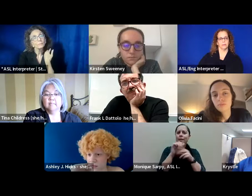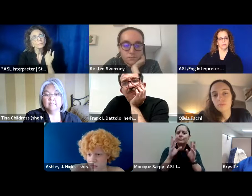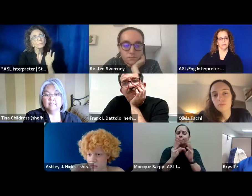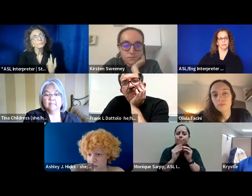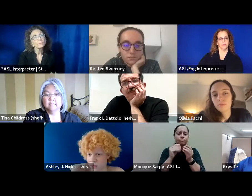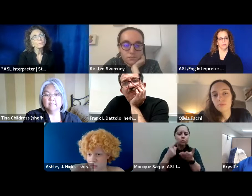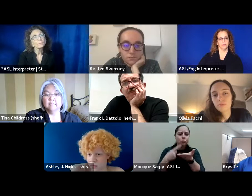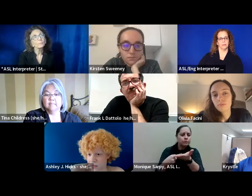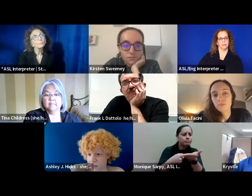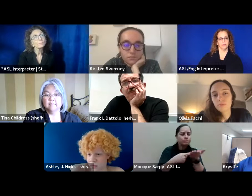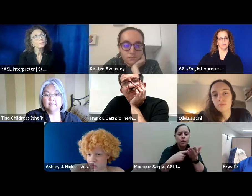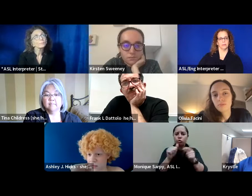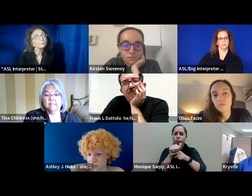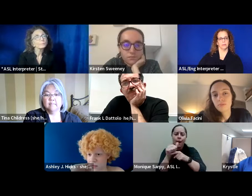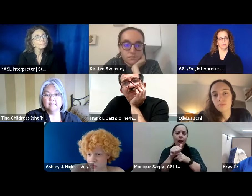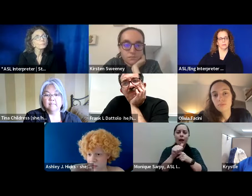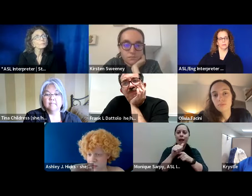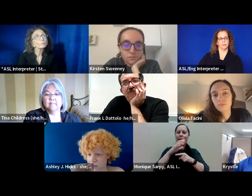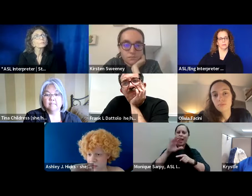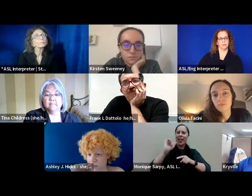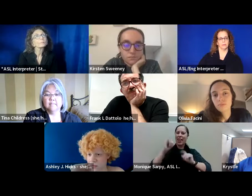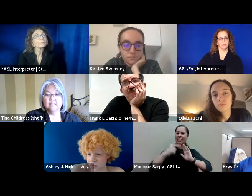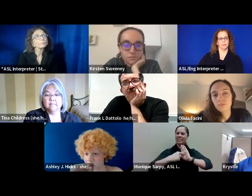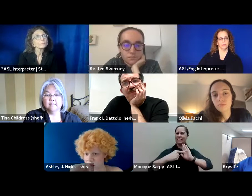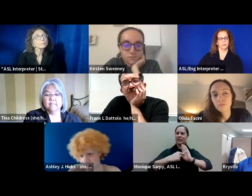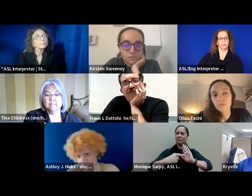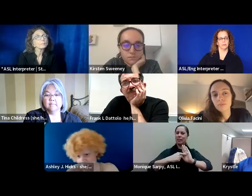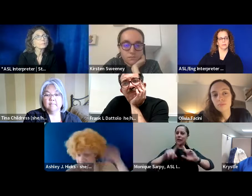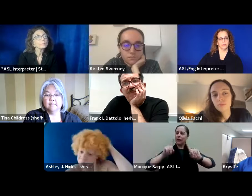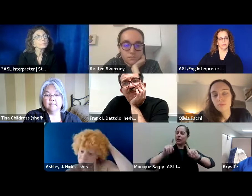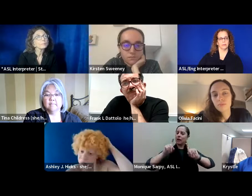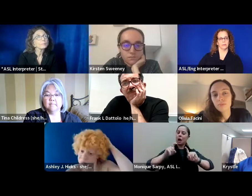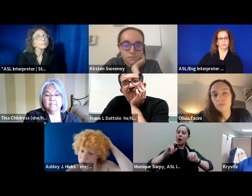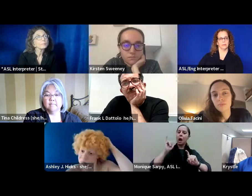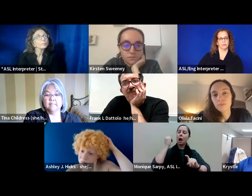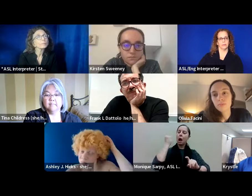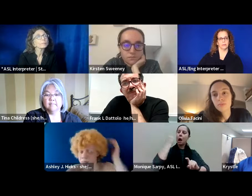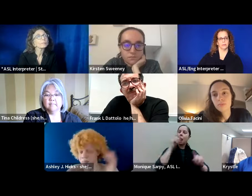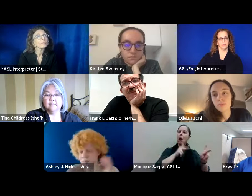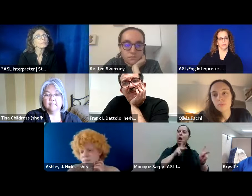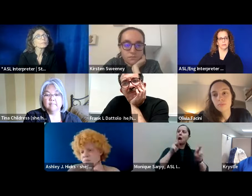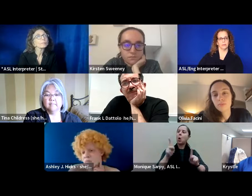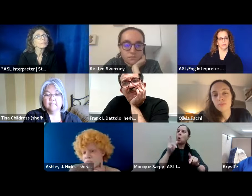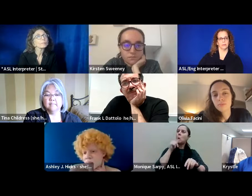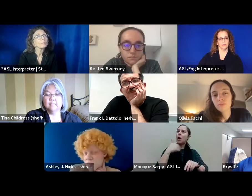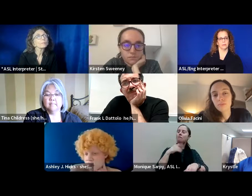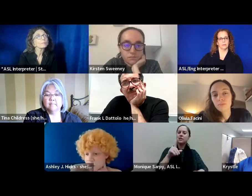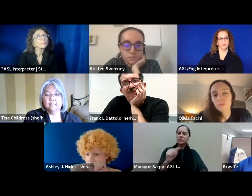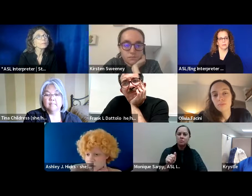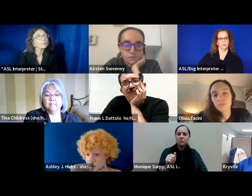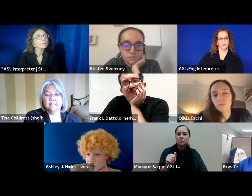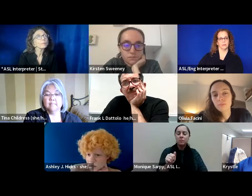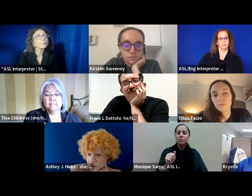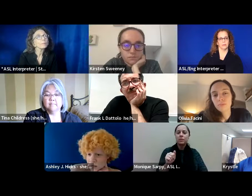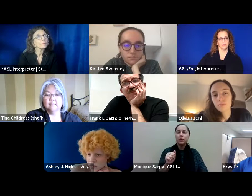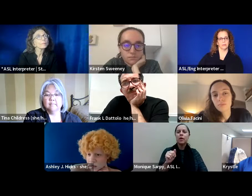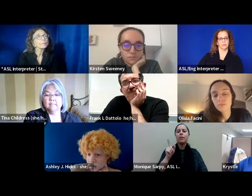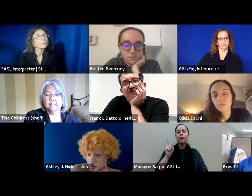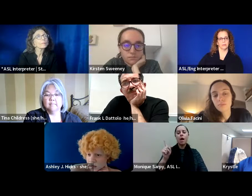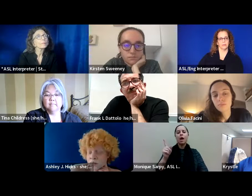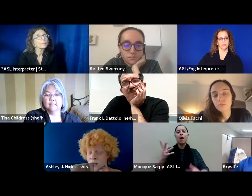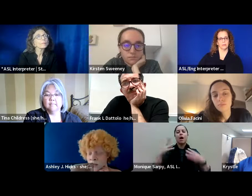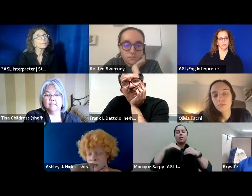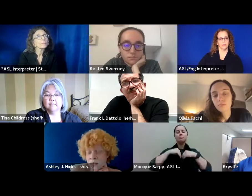as a assimilation to someone who might have a disability, just so that they can get that sensitivity